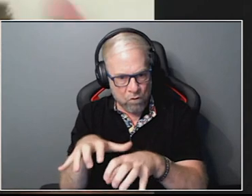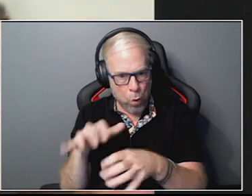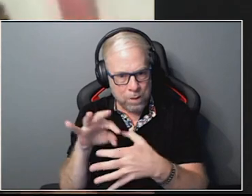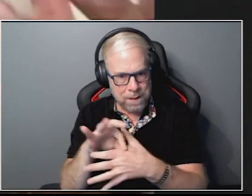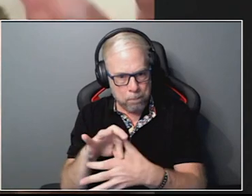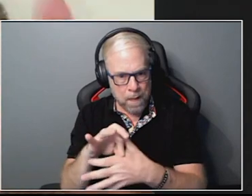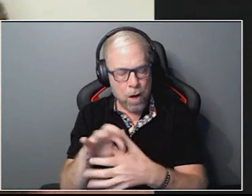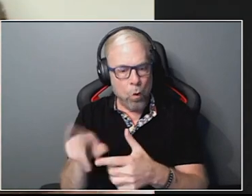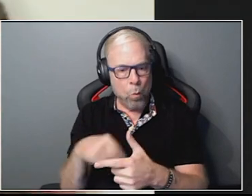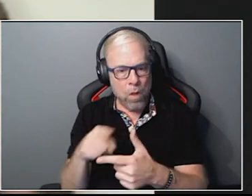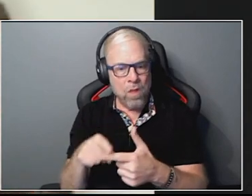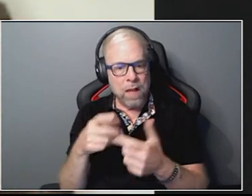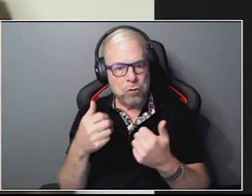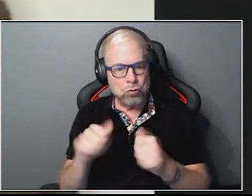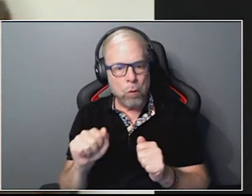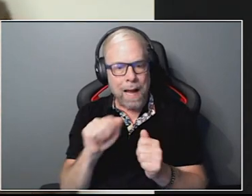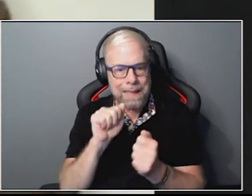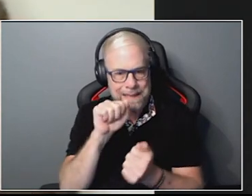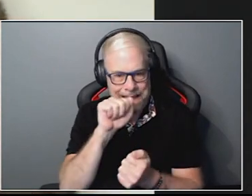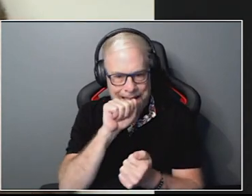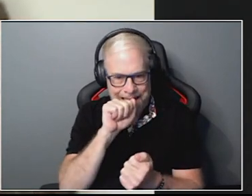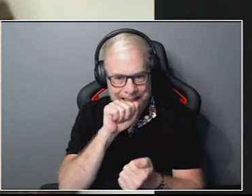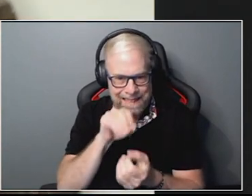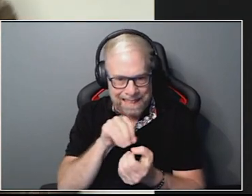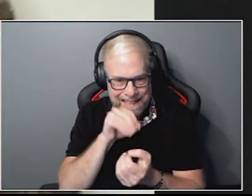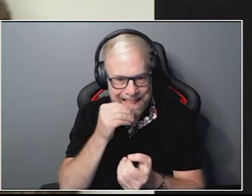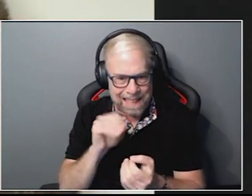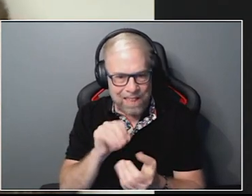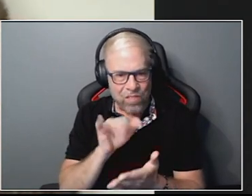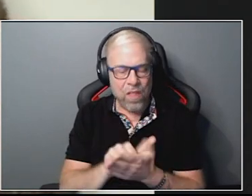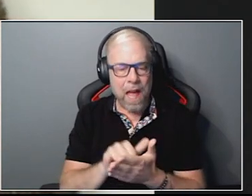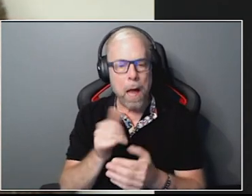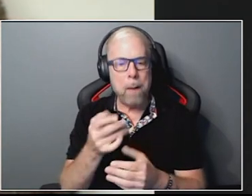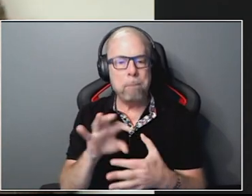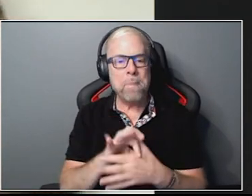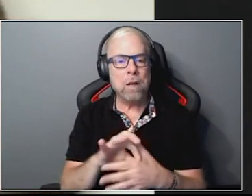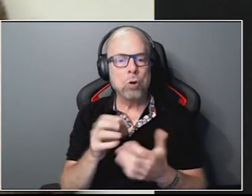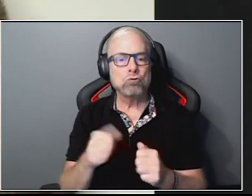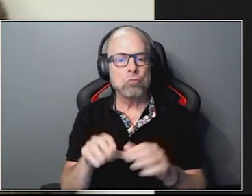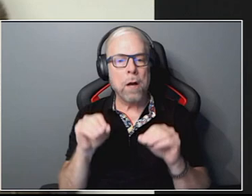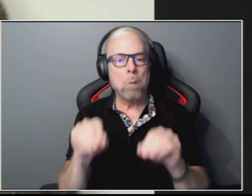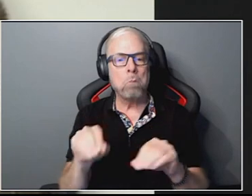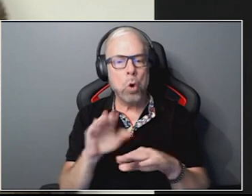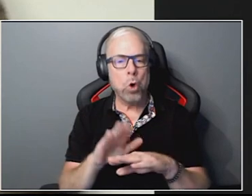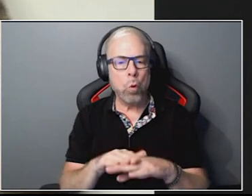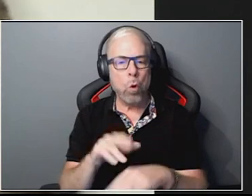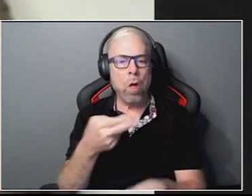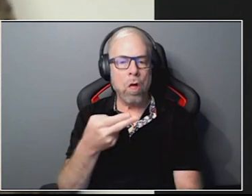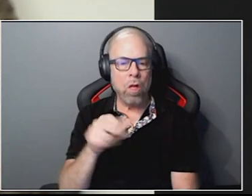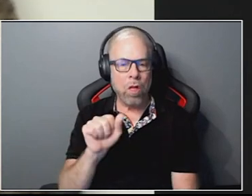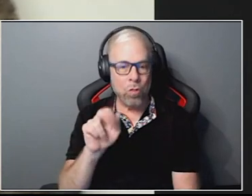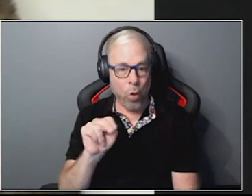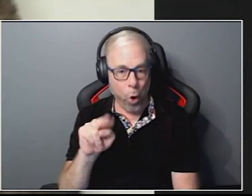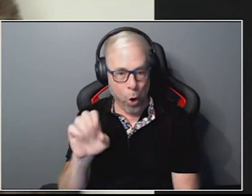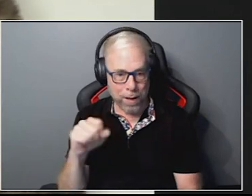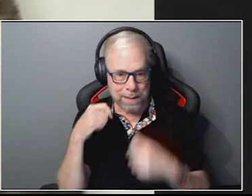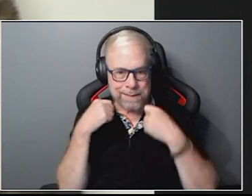are trying to eat this meat, you are trying to put the harness on. So you can imagine